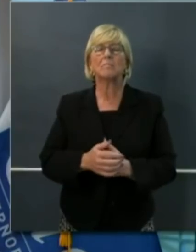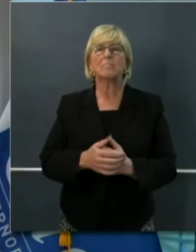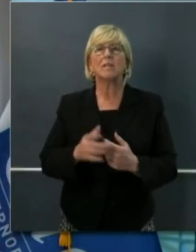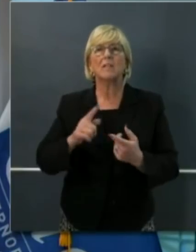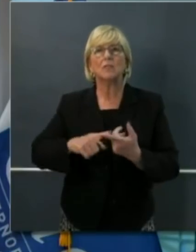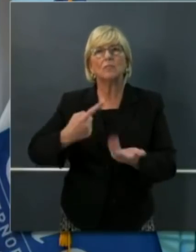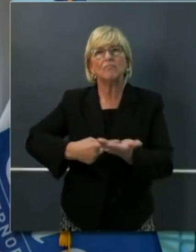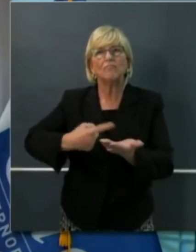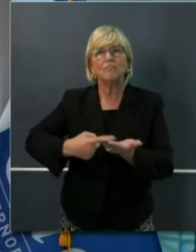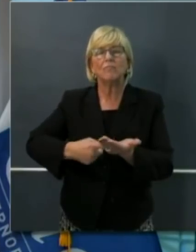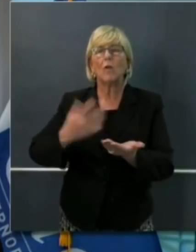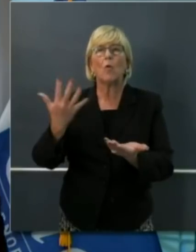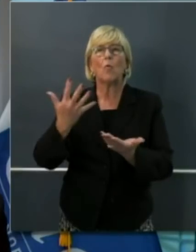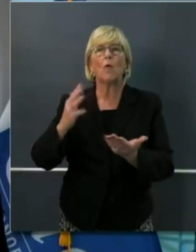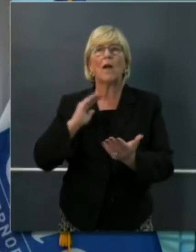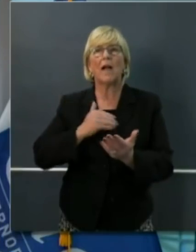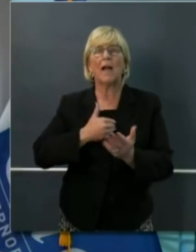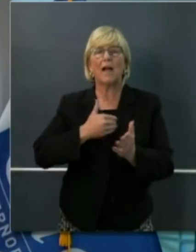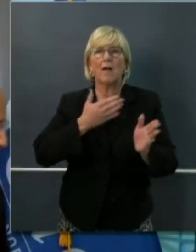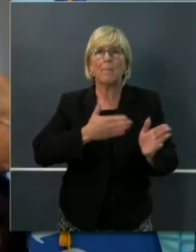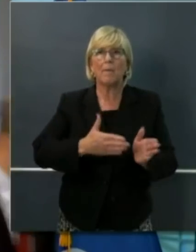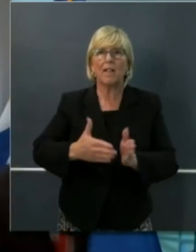where we're going in the days to come.